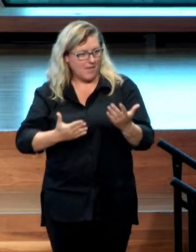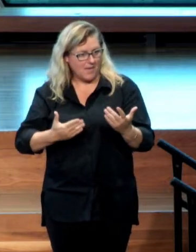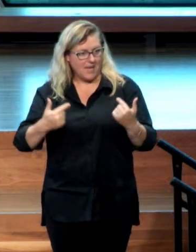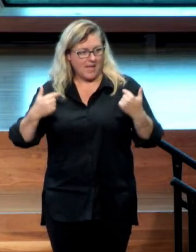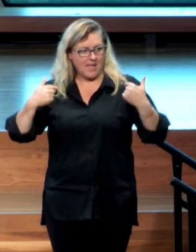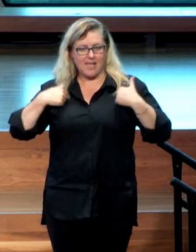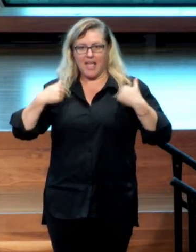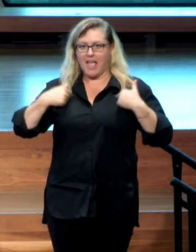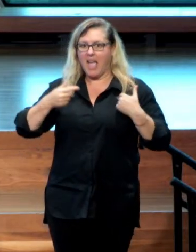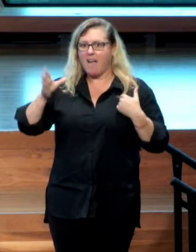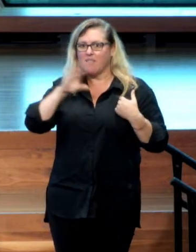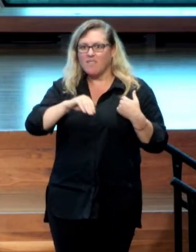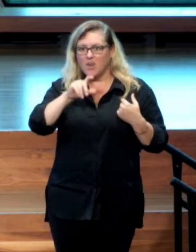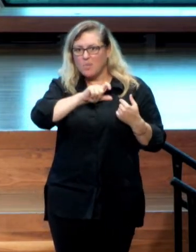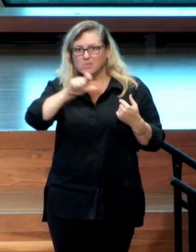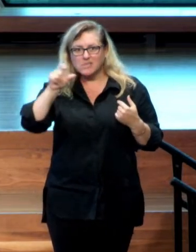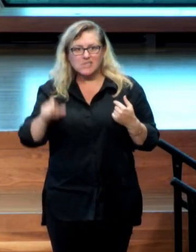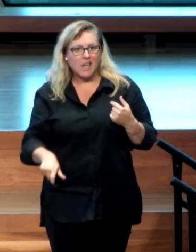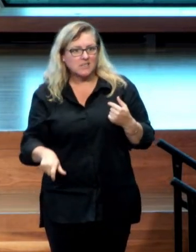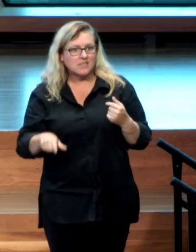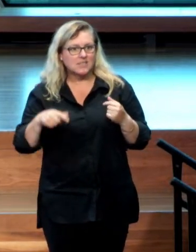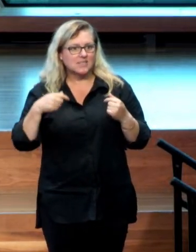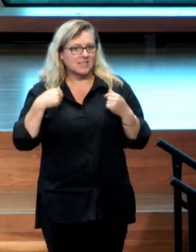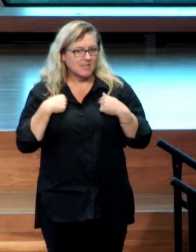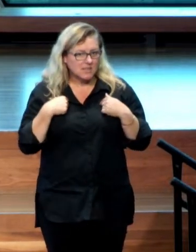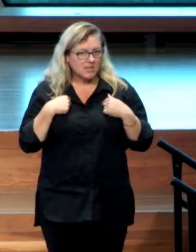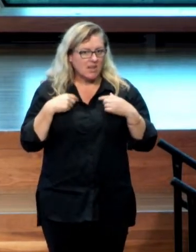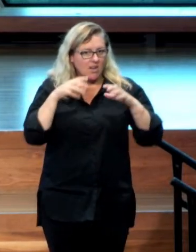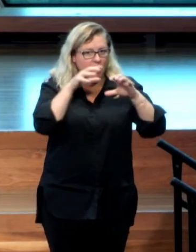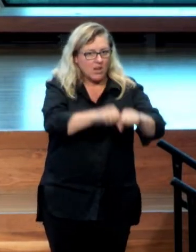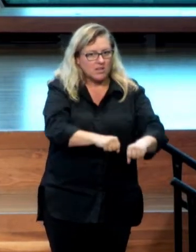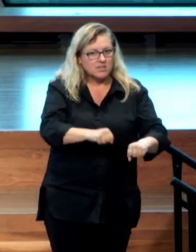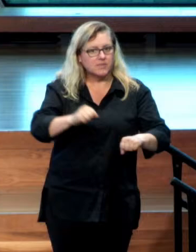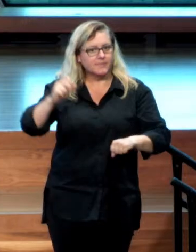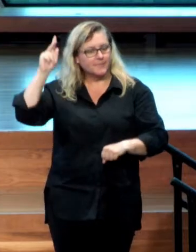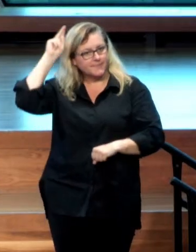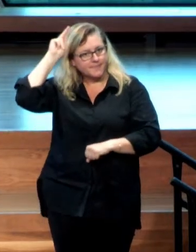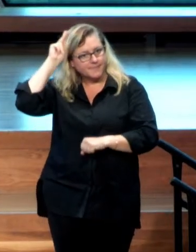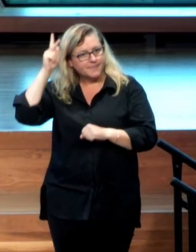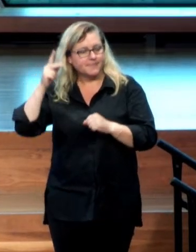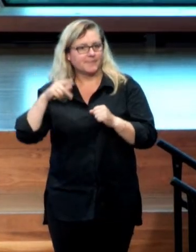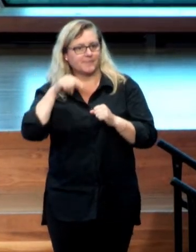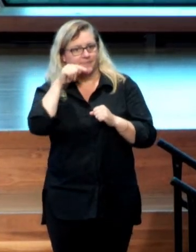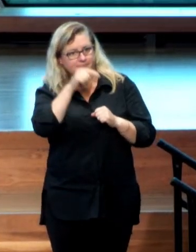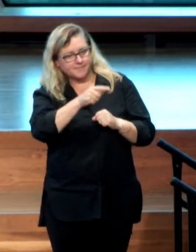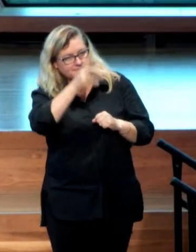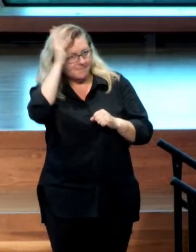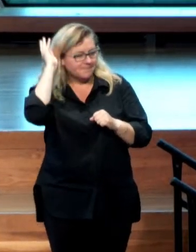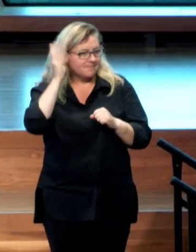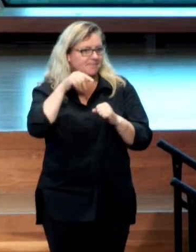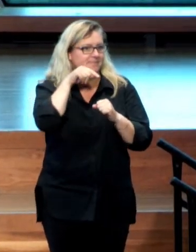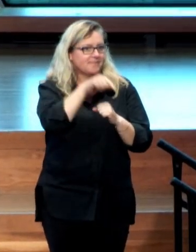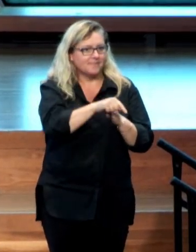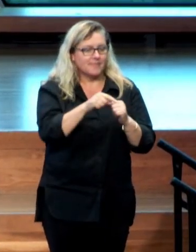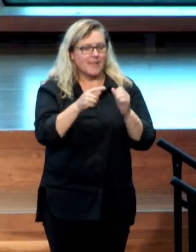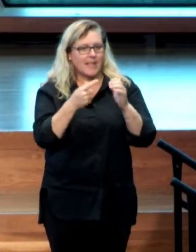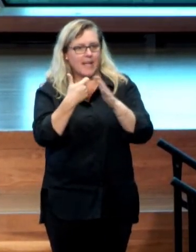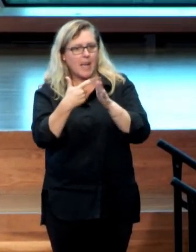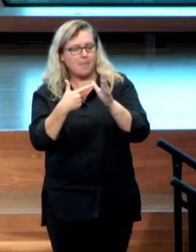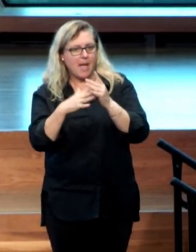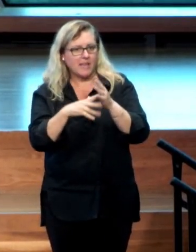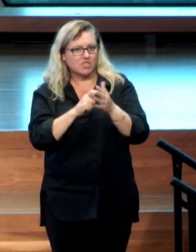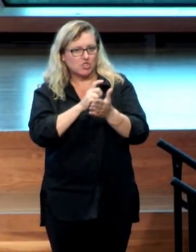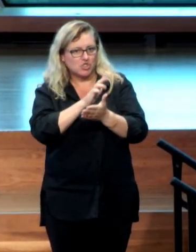Austin, Texas, the occupied lands of the Tonkawa, Lipan Apache, Karankawa, Comanche,